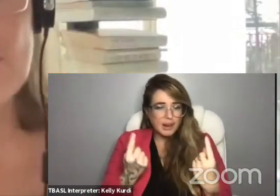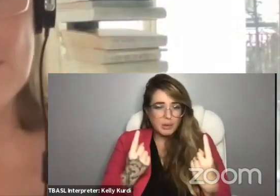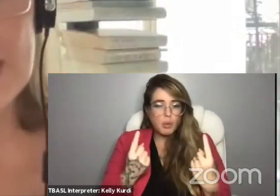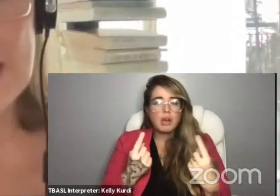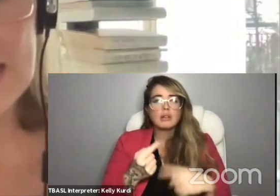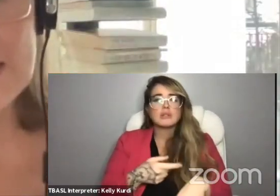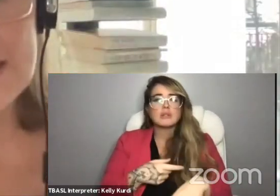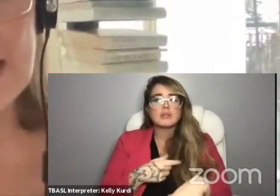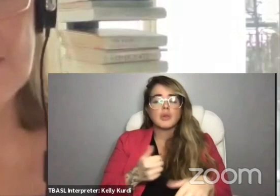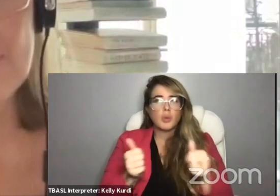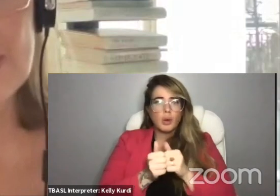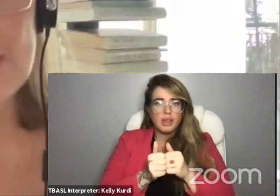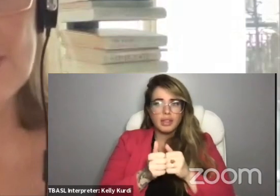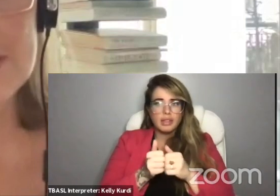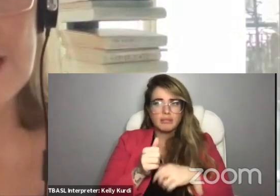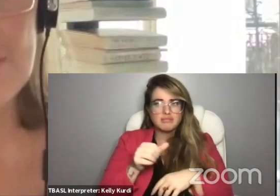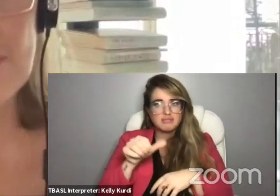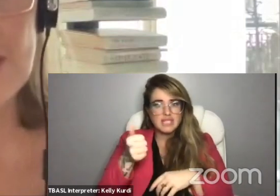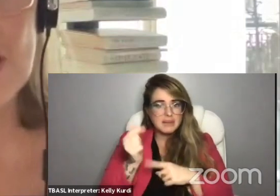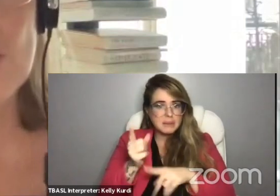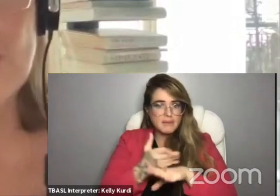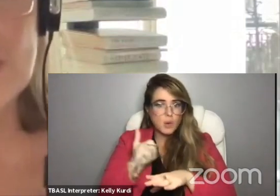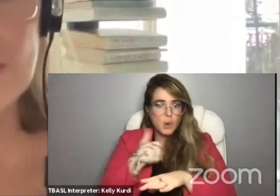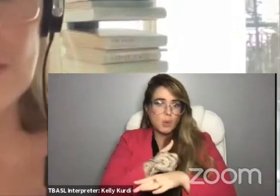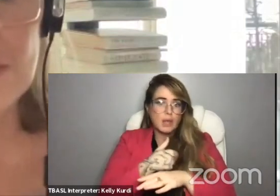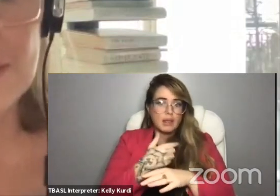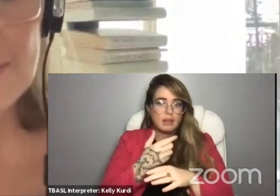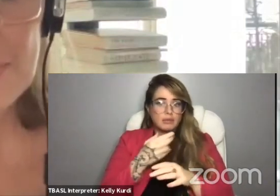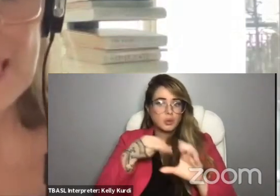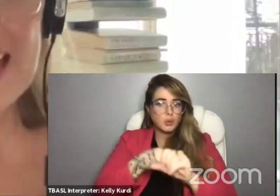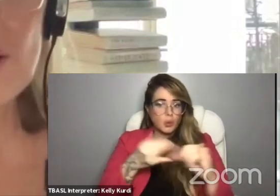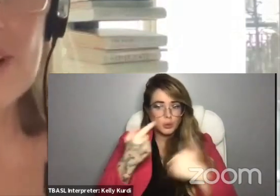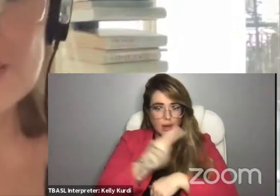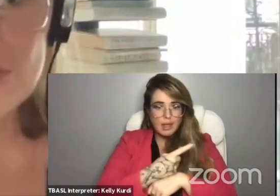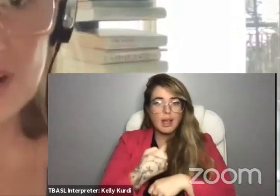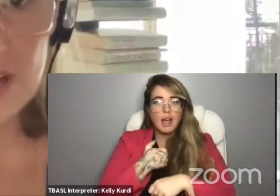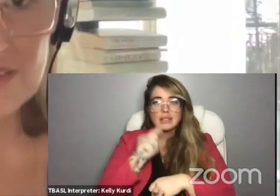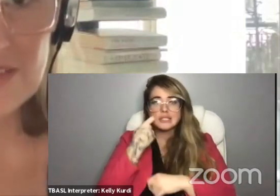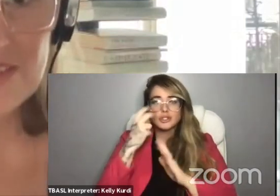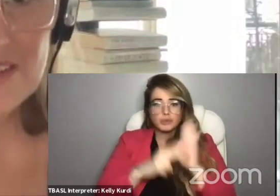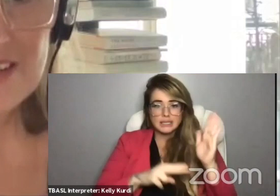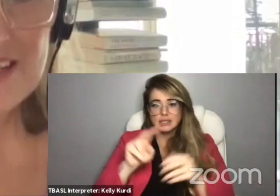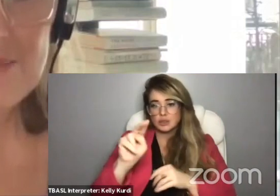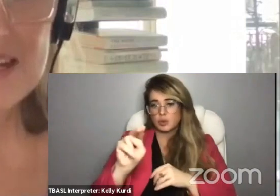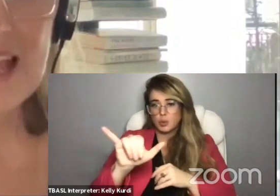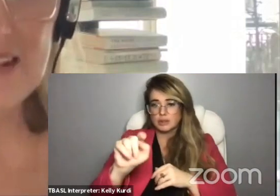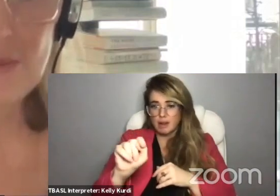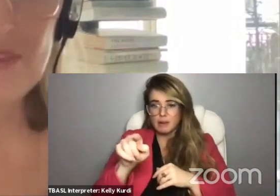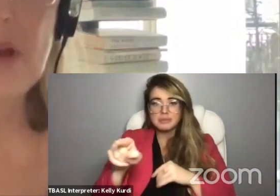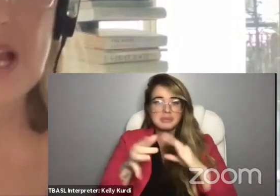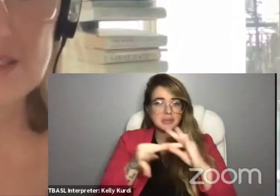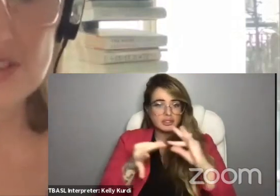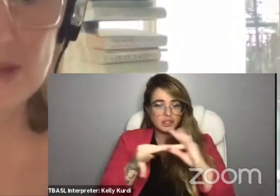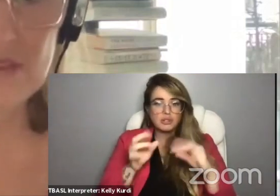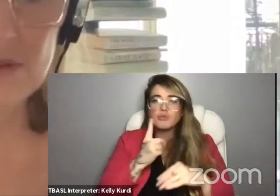minutes before we got on today, I'm reading the New York Times that a hostess at a restaurant in Manhattan